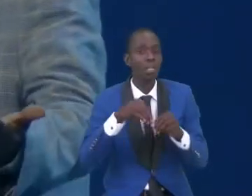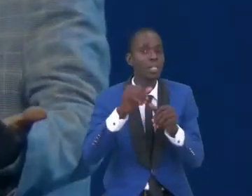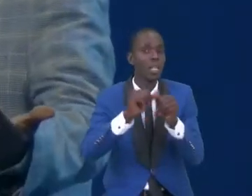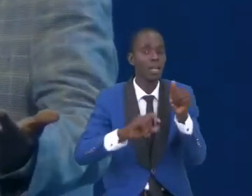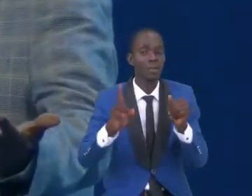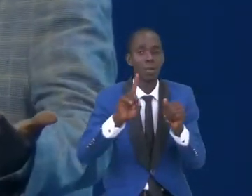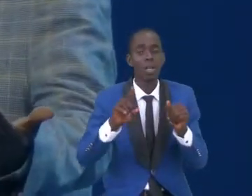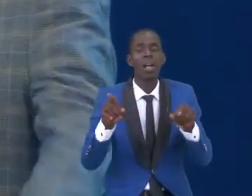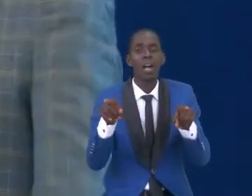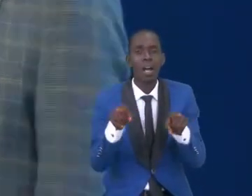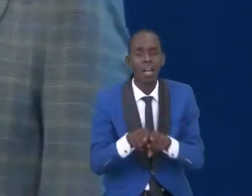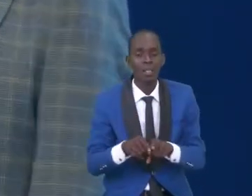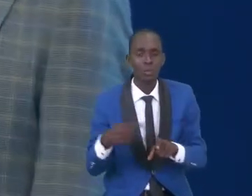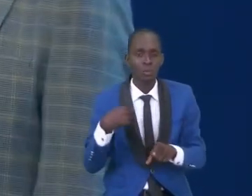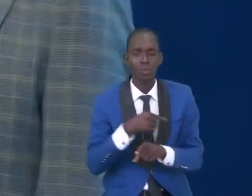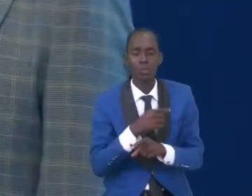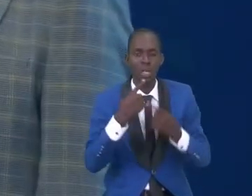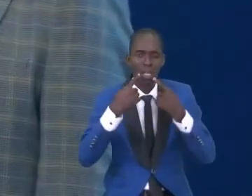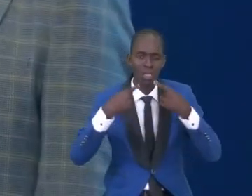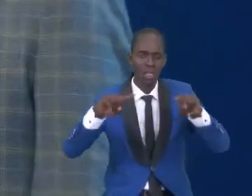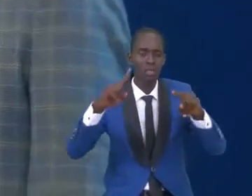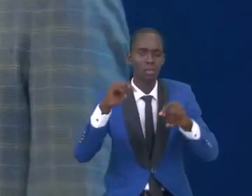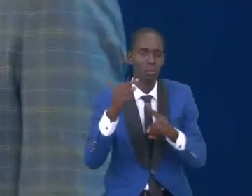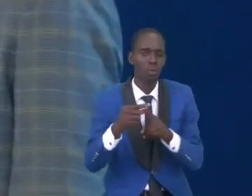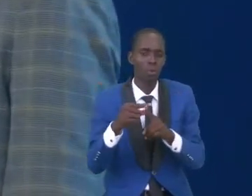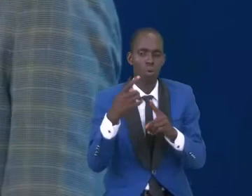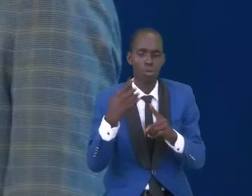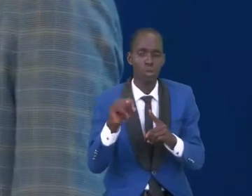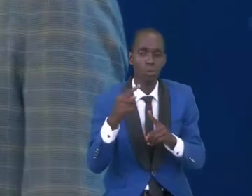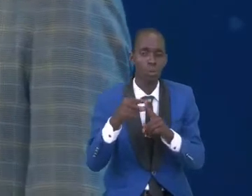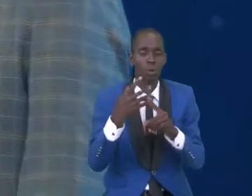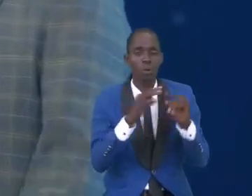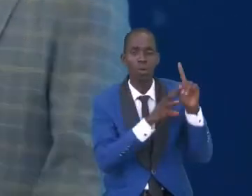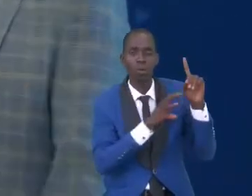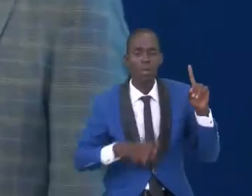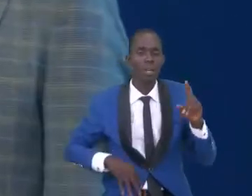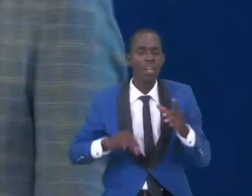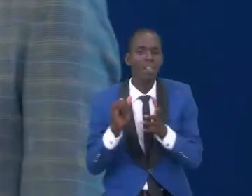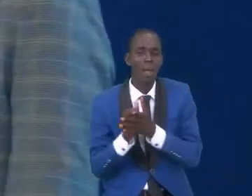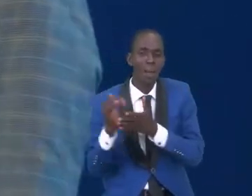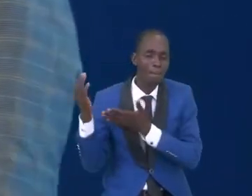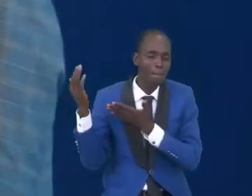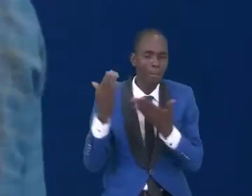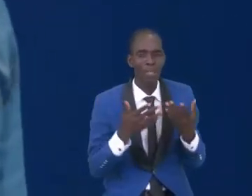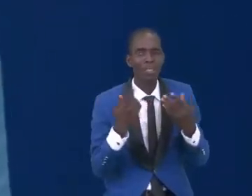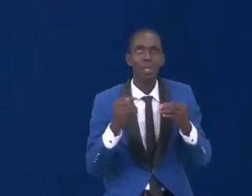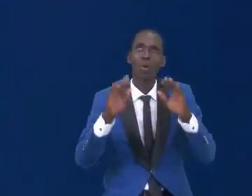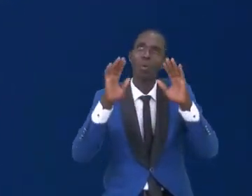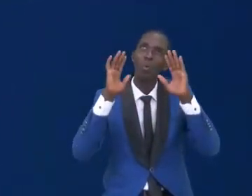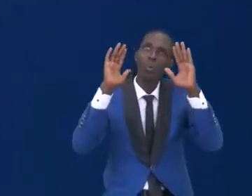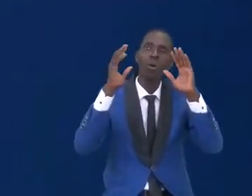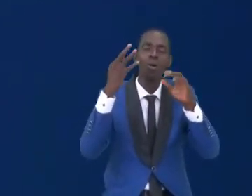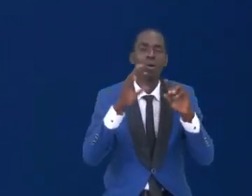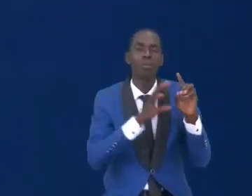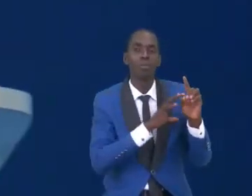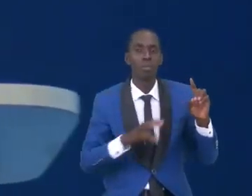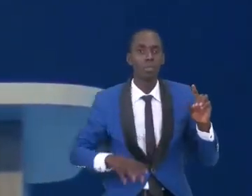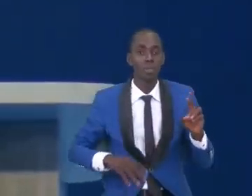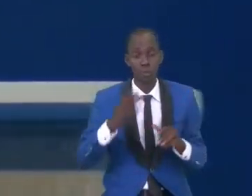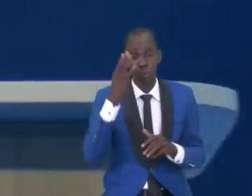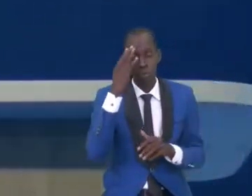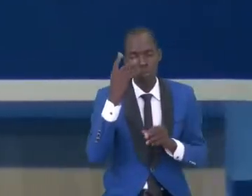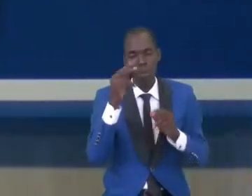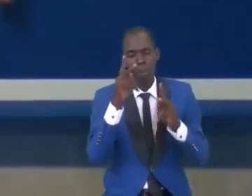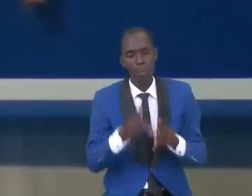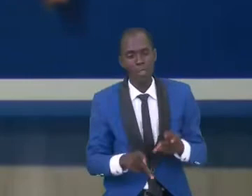pronounce the word of Christ that brings the wonder of Christ. you know, the person there